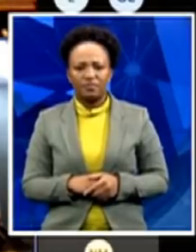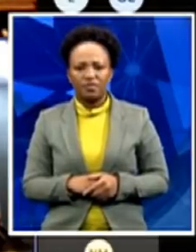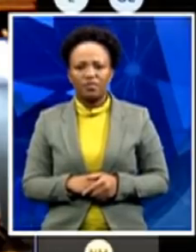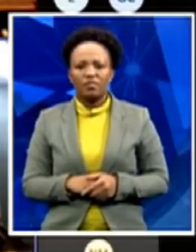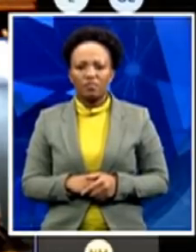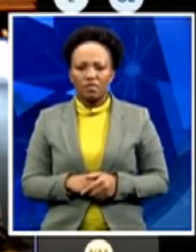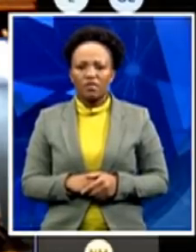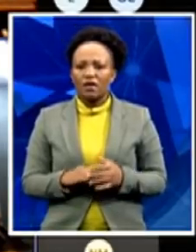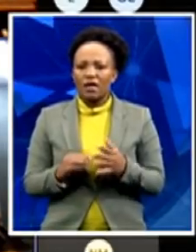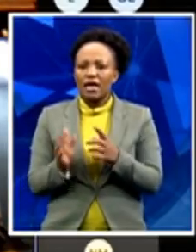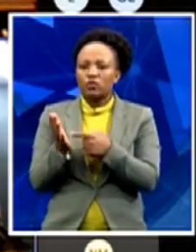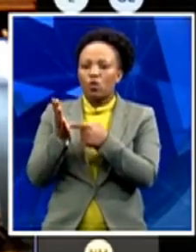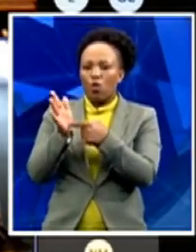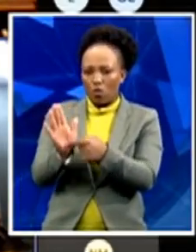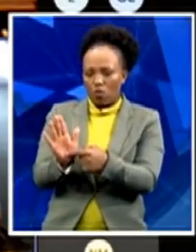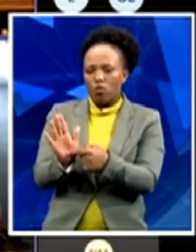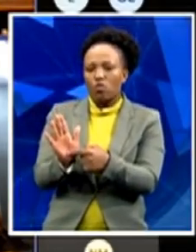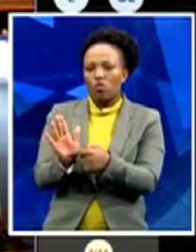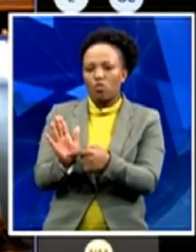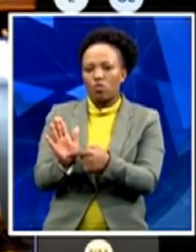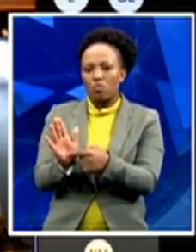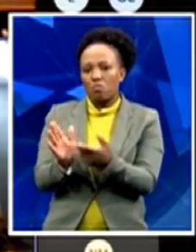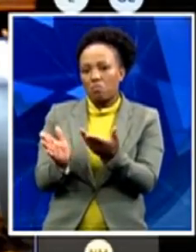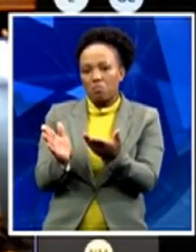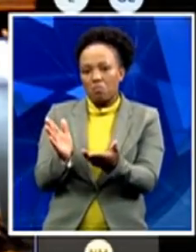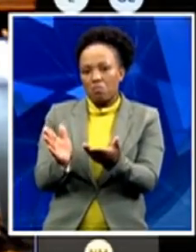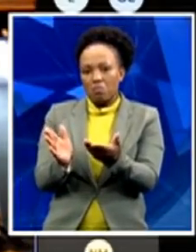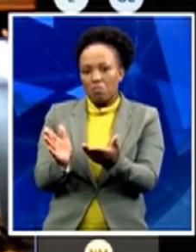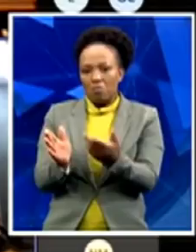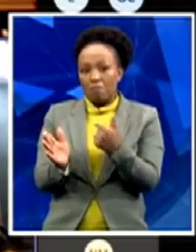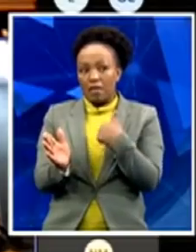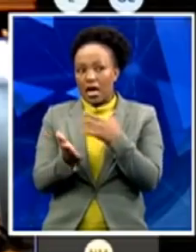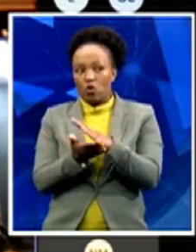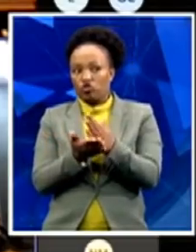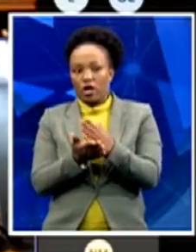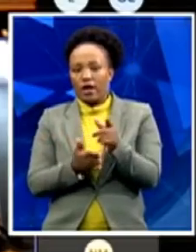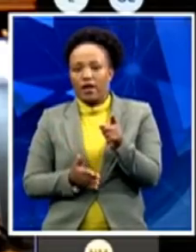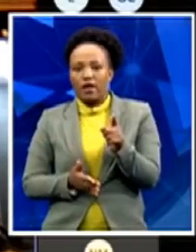one that I may or may not share myself. But the point is that